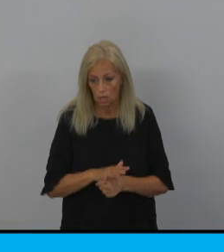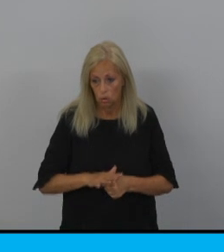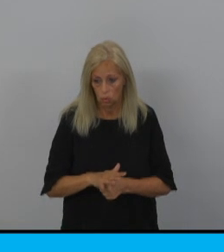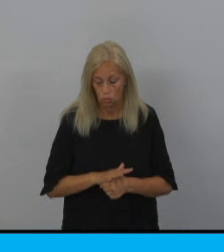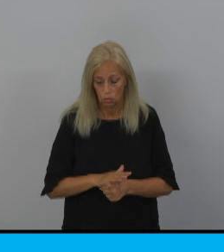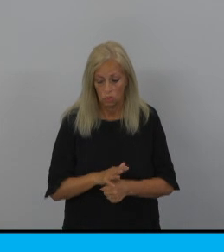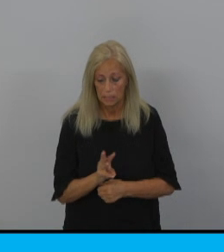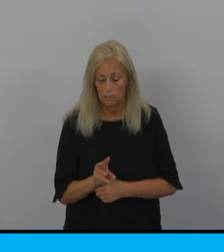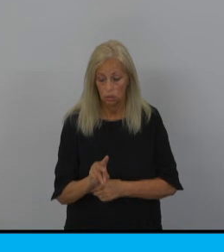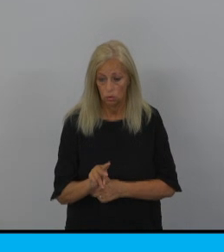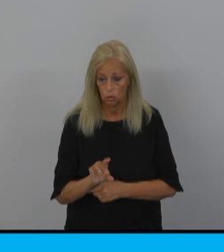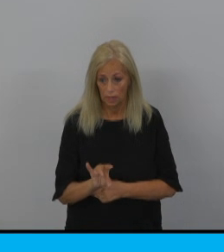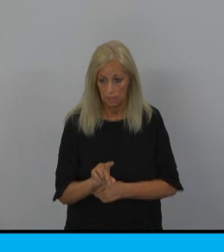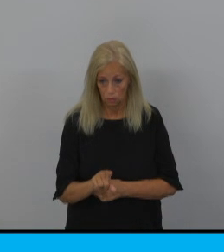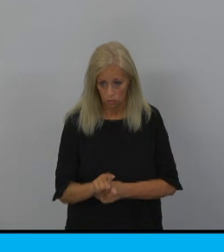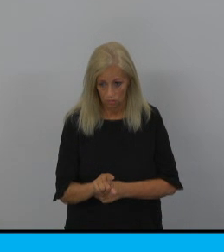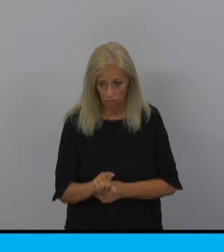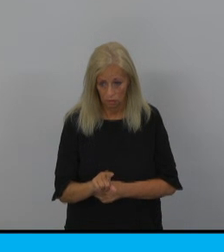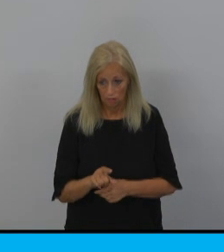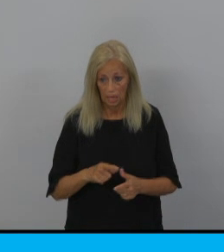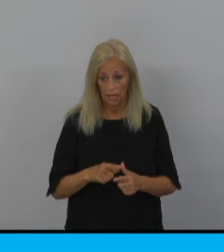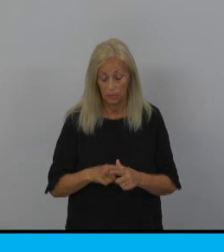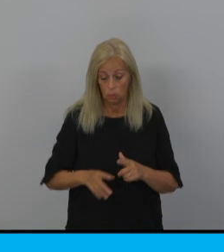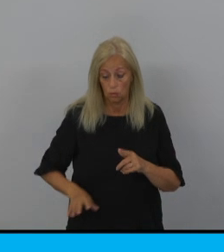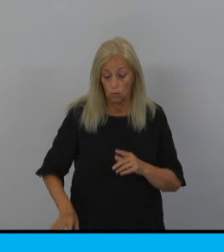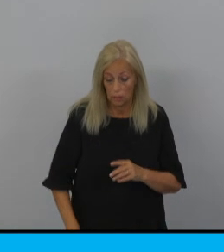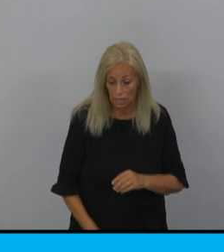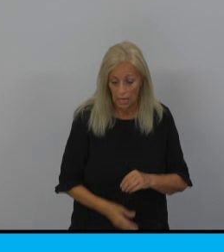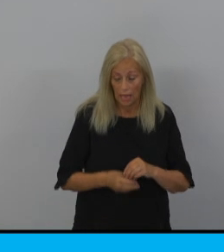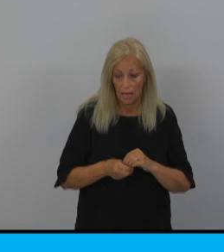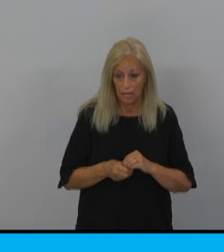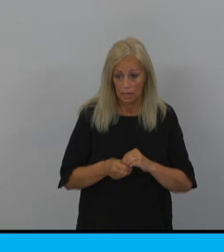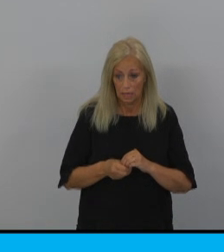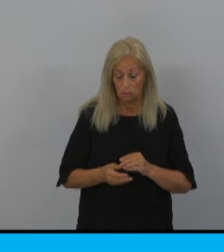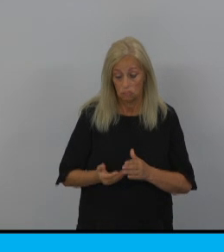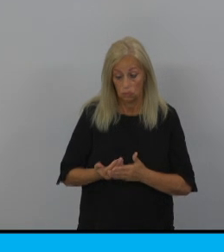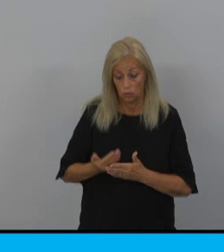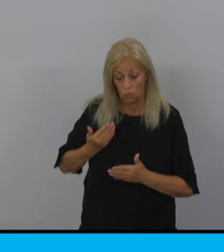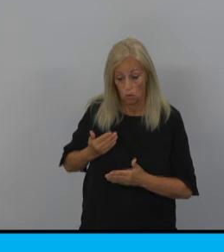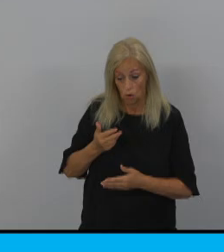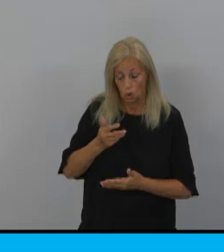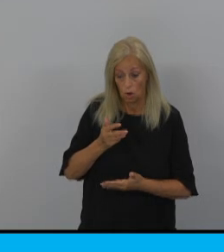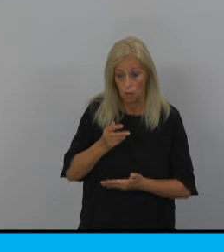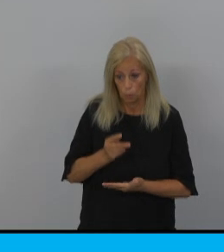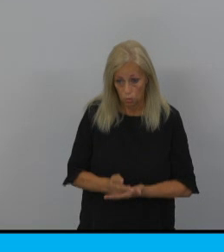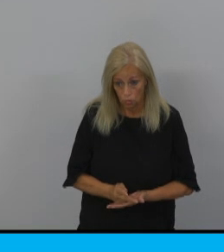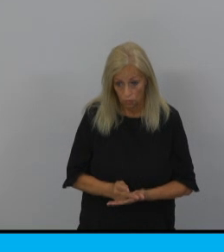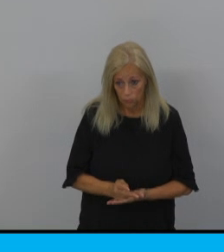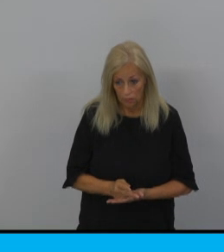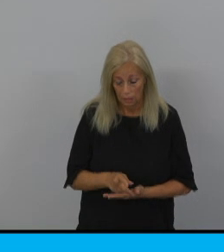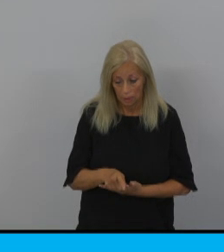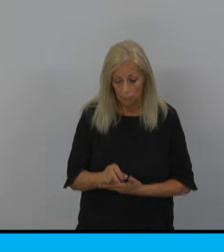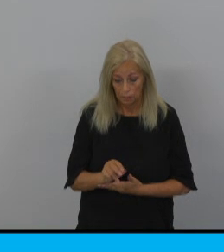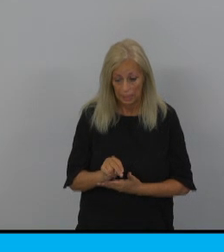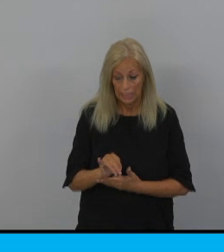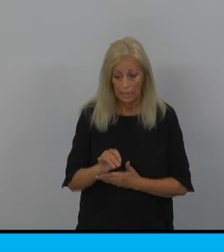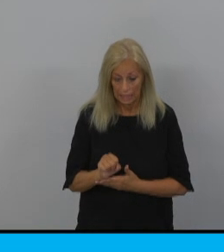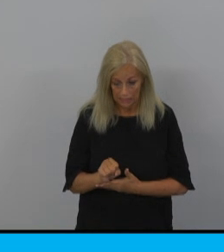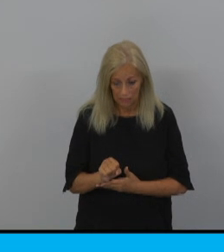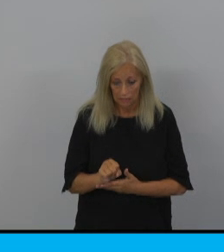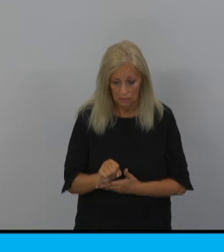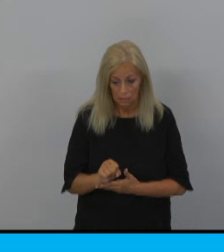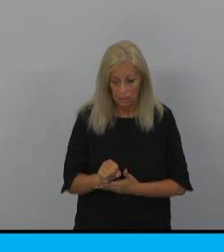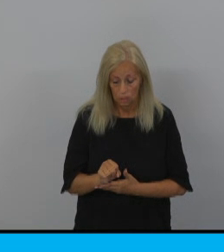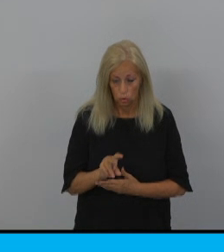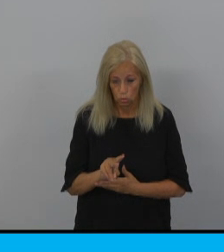the 62.81. Then we add in those previously approved voter pennies that we did in